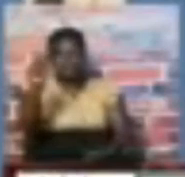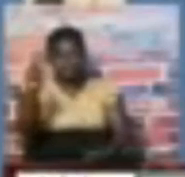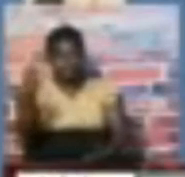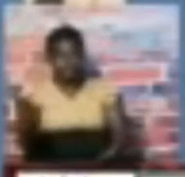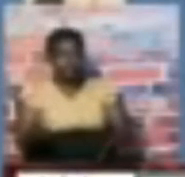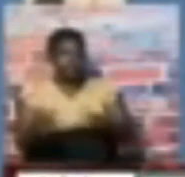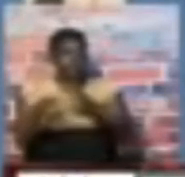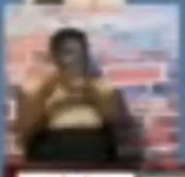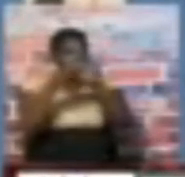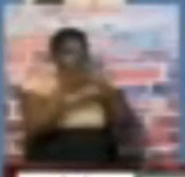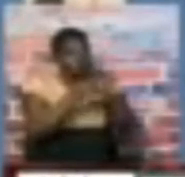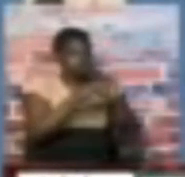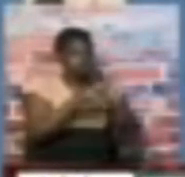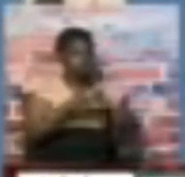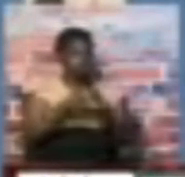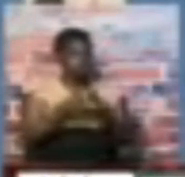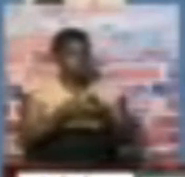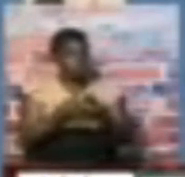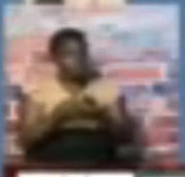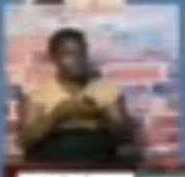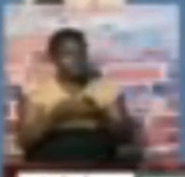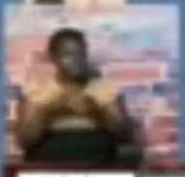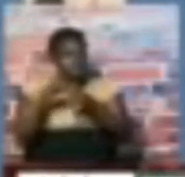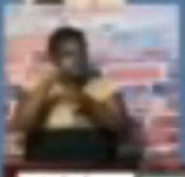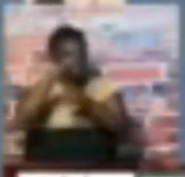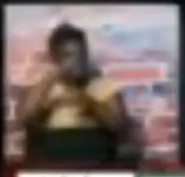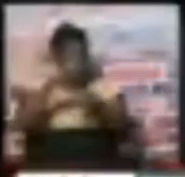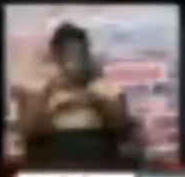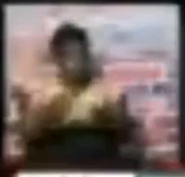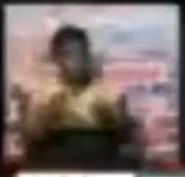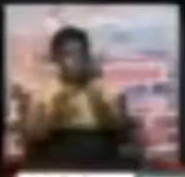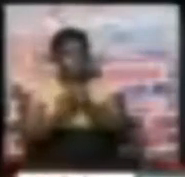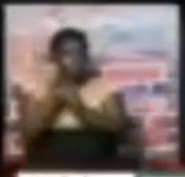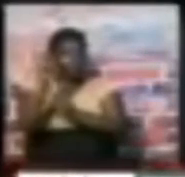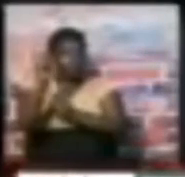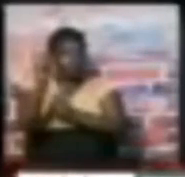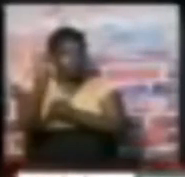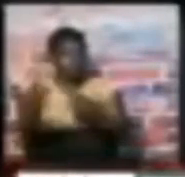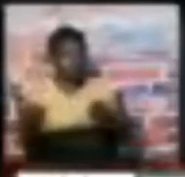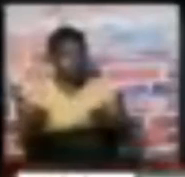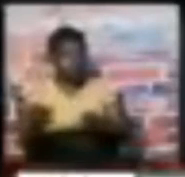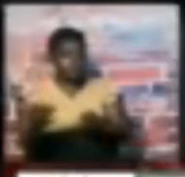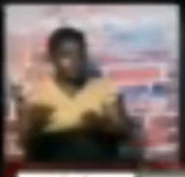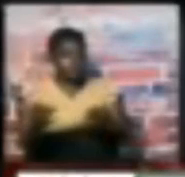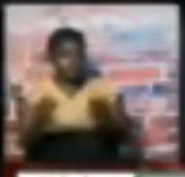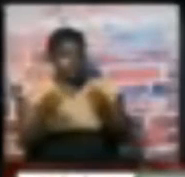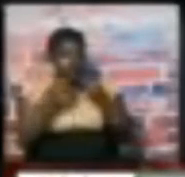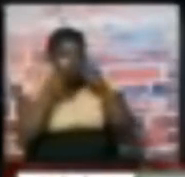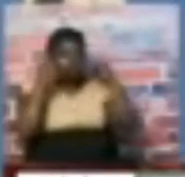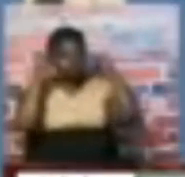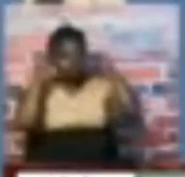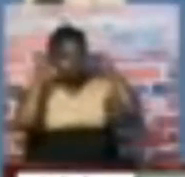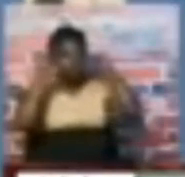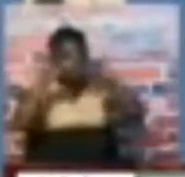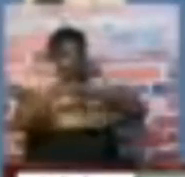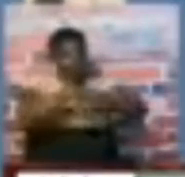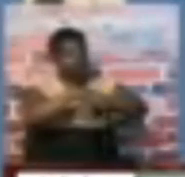United Nations Capital Development Fund, 15 boxes of surgical masks, 50 boxes of